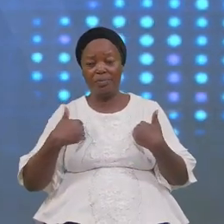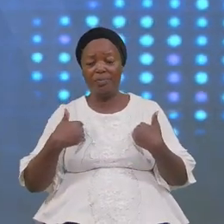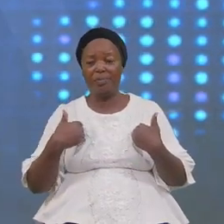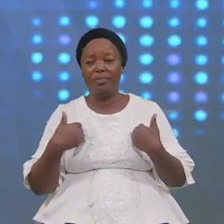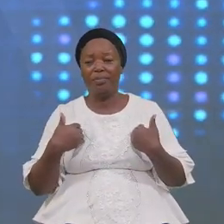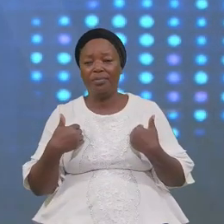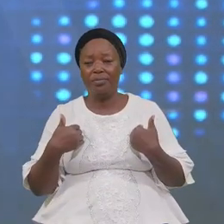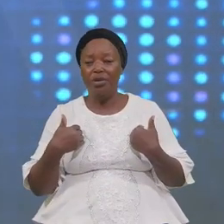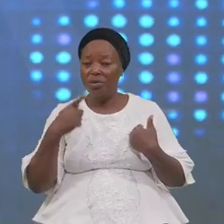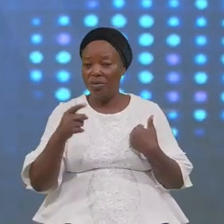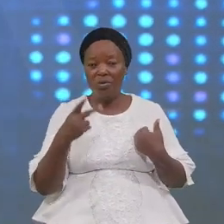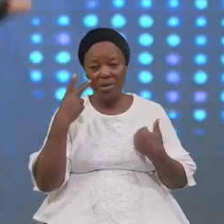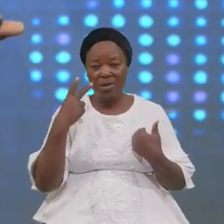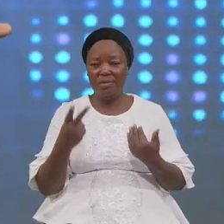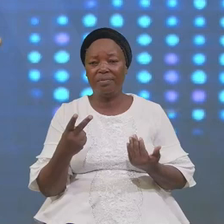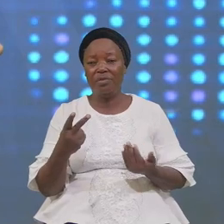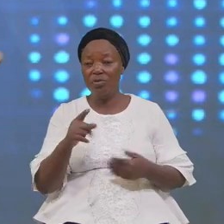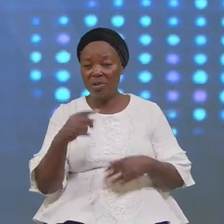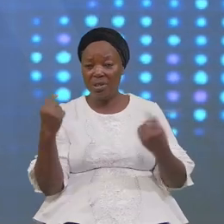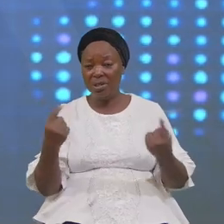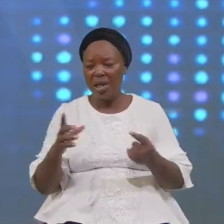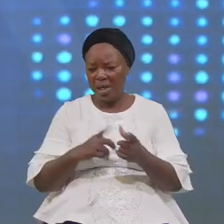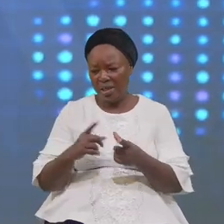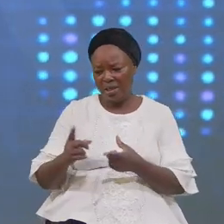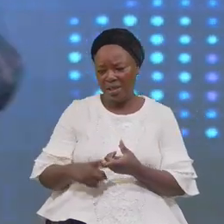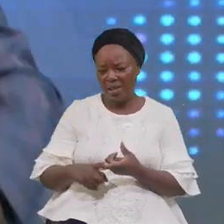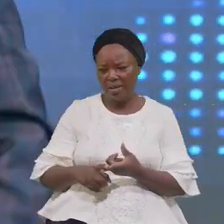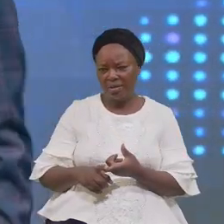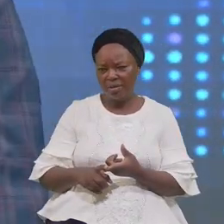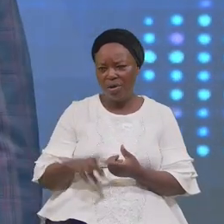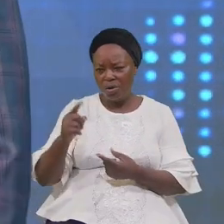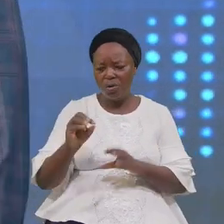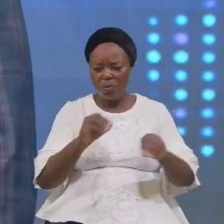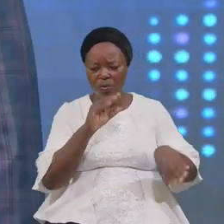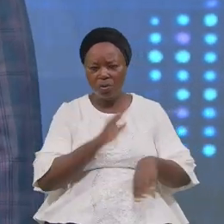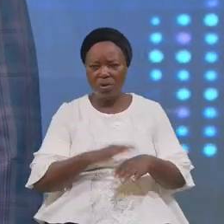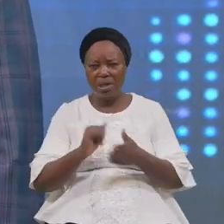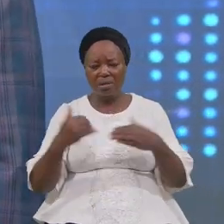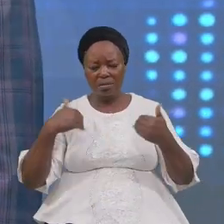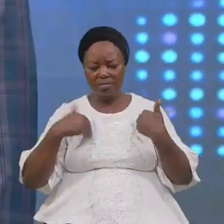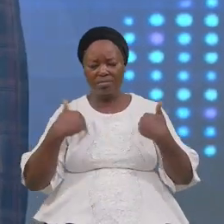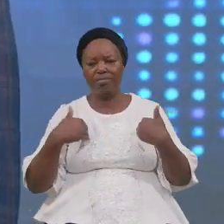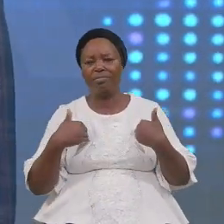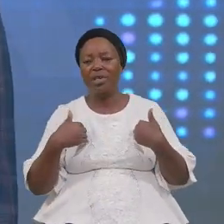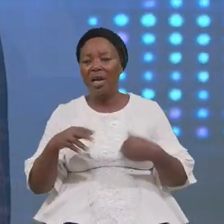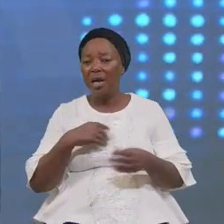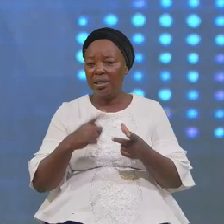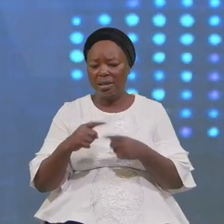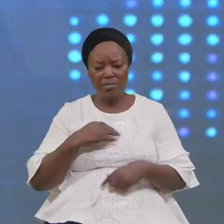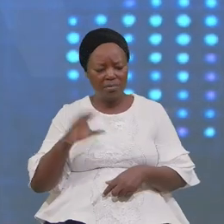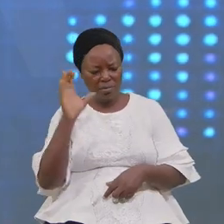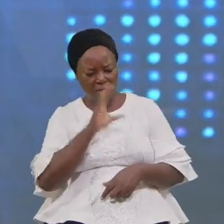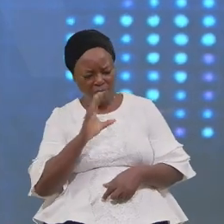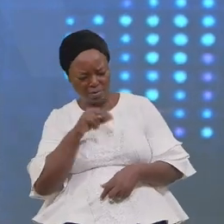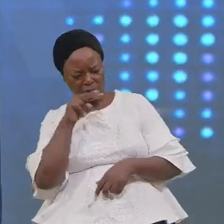you sinned. And then you're wearing that shirt, And I was looking at you, and I was